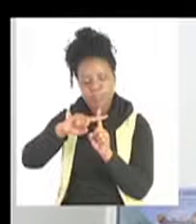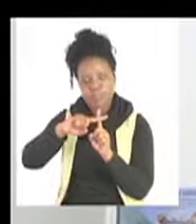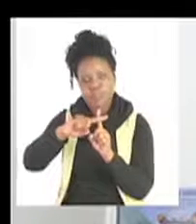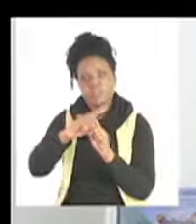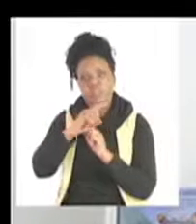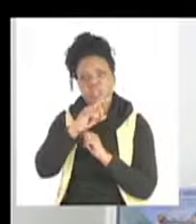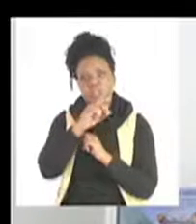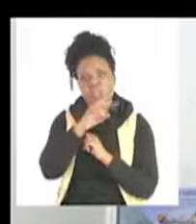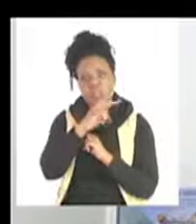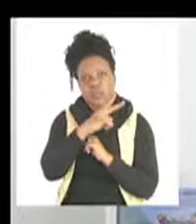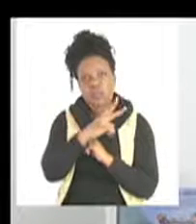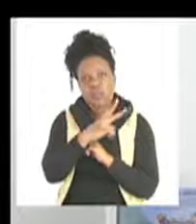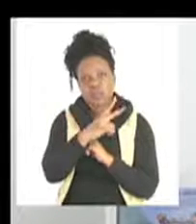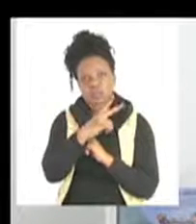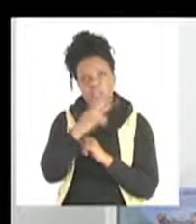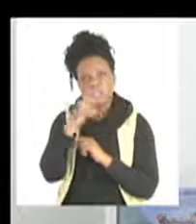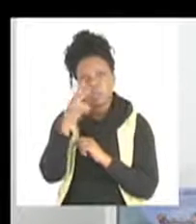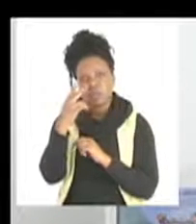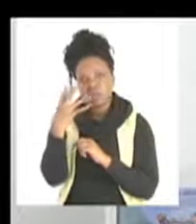24.